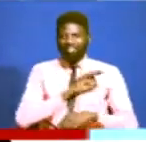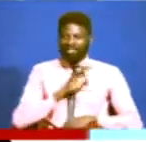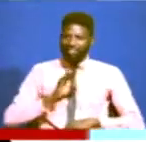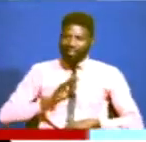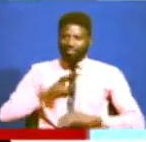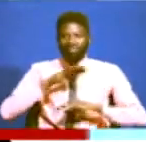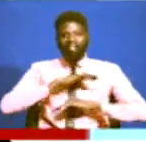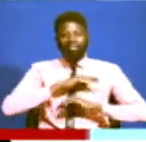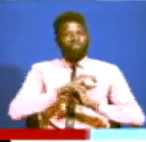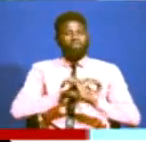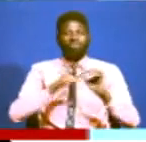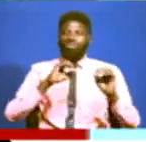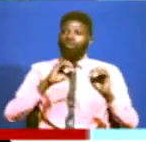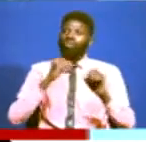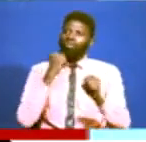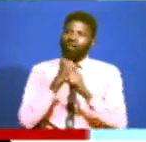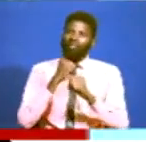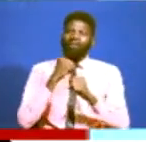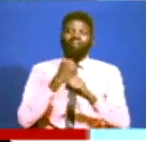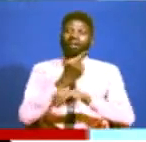hours under very difficult conditions.